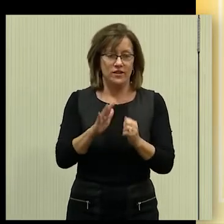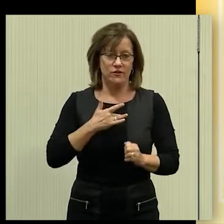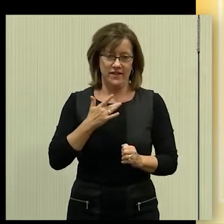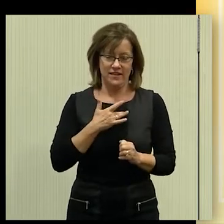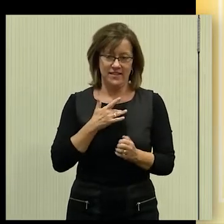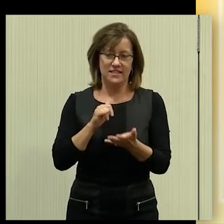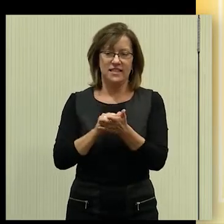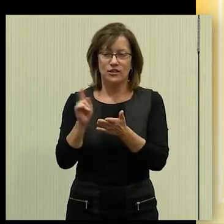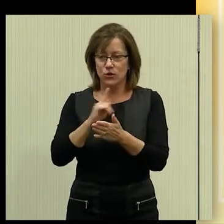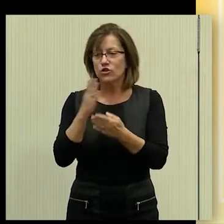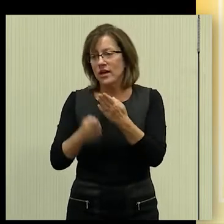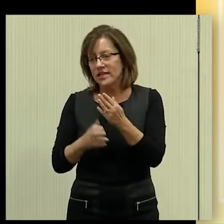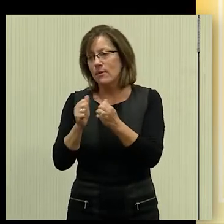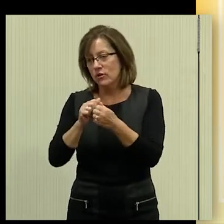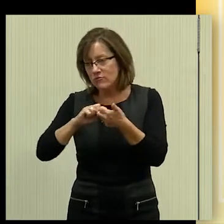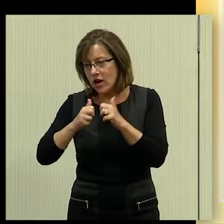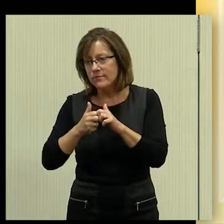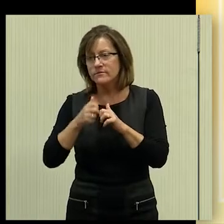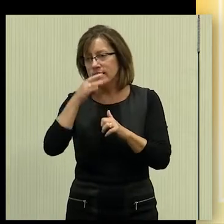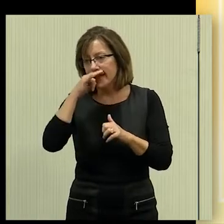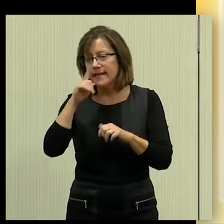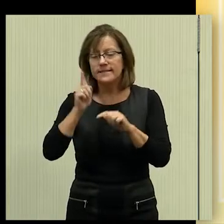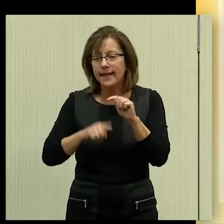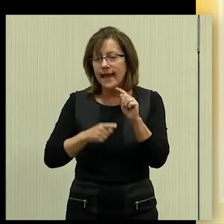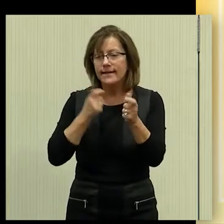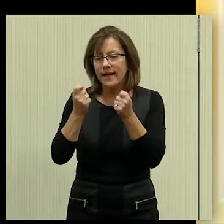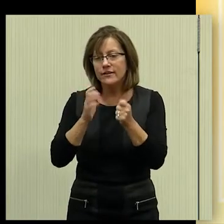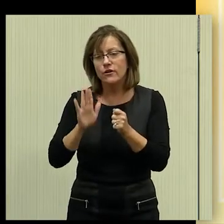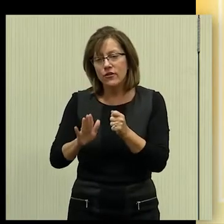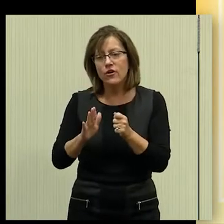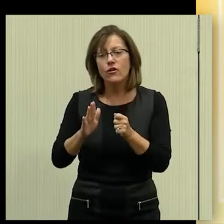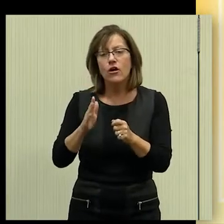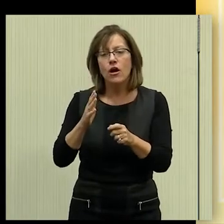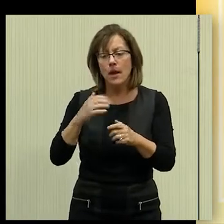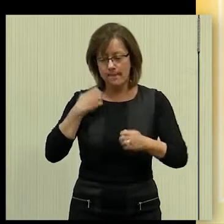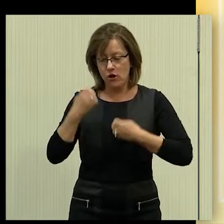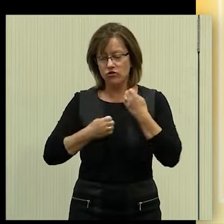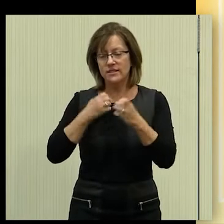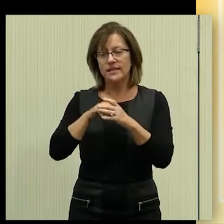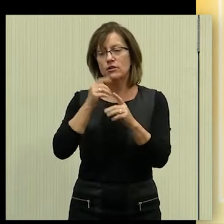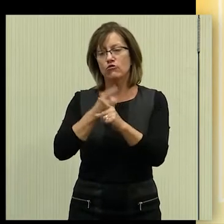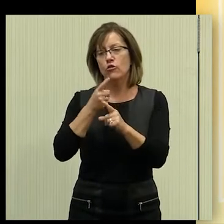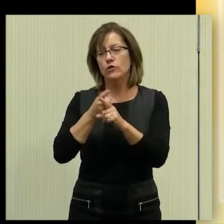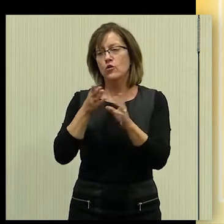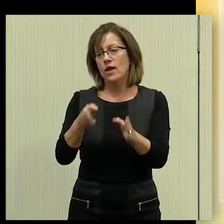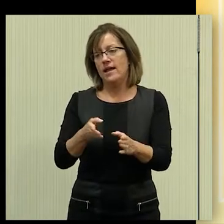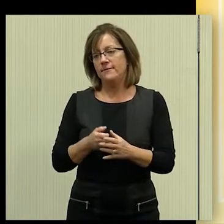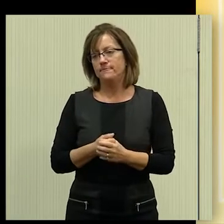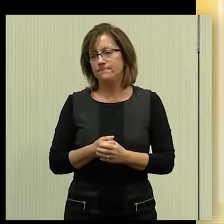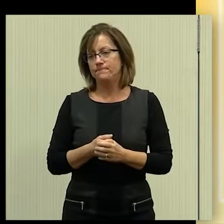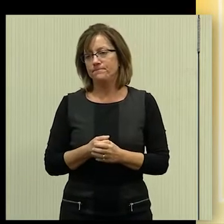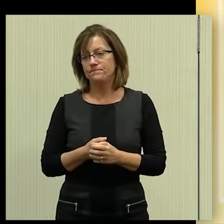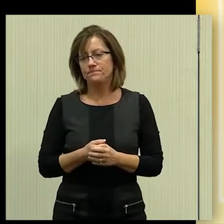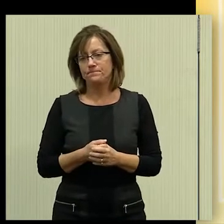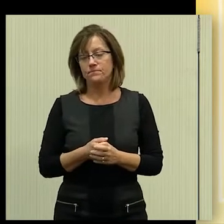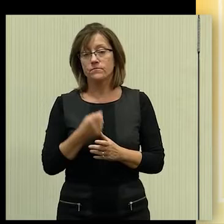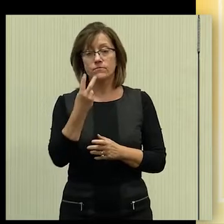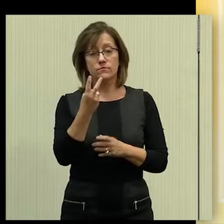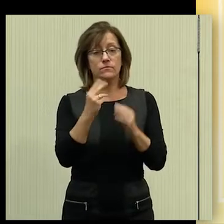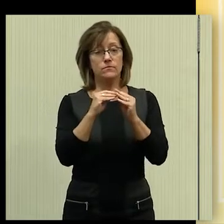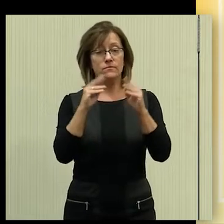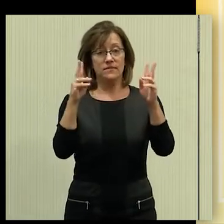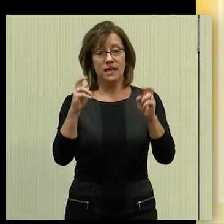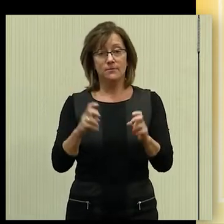kids who then don't handle their emotions in a way that we would consider appropriate. Okay, 2 more topics, I think, and then we'll